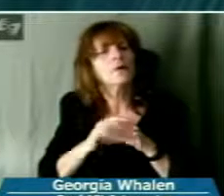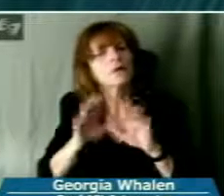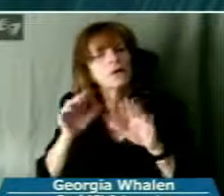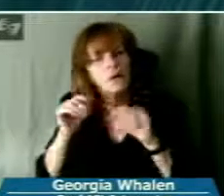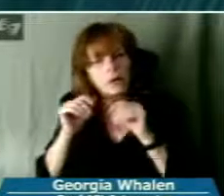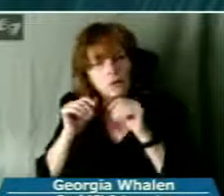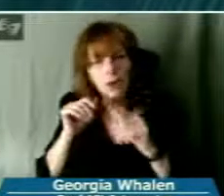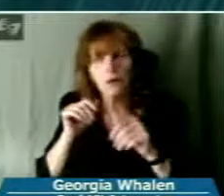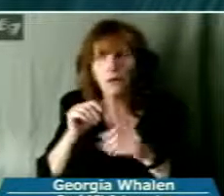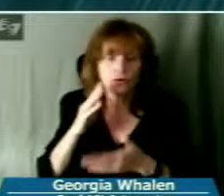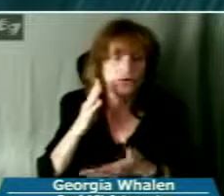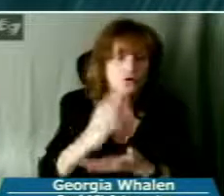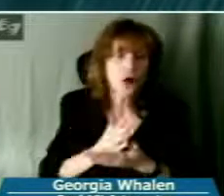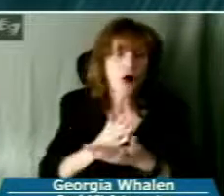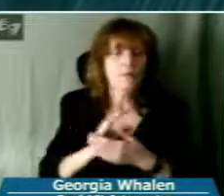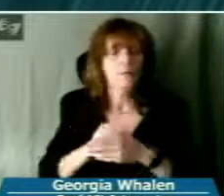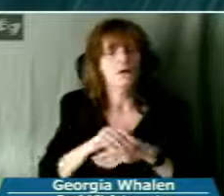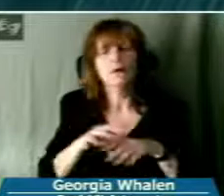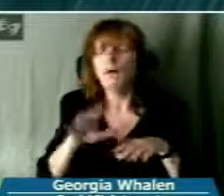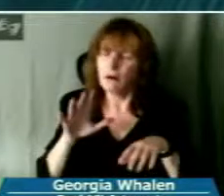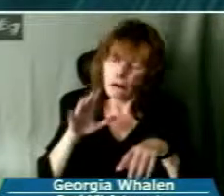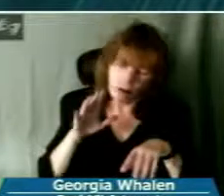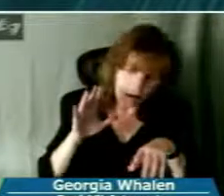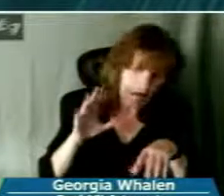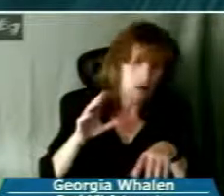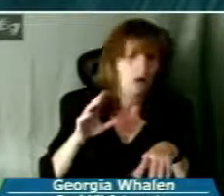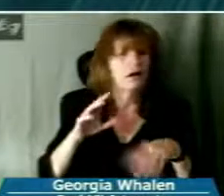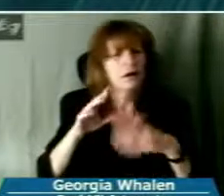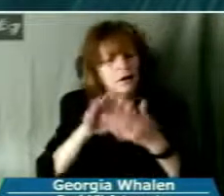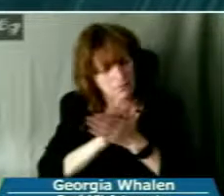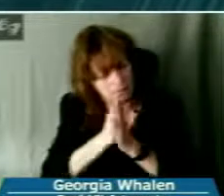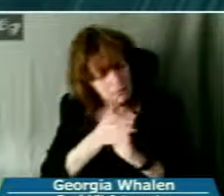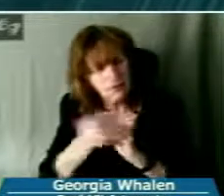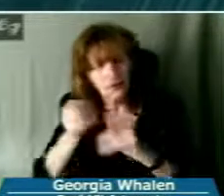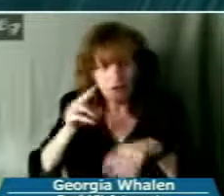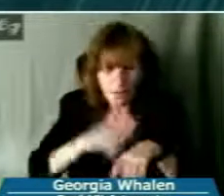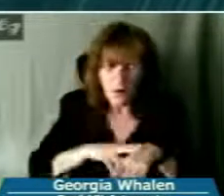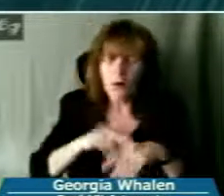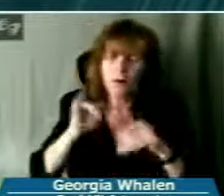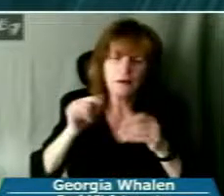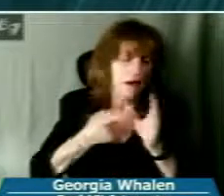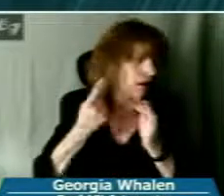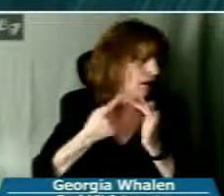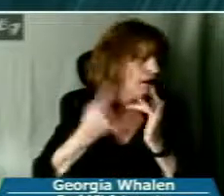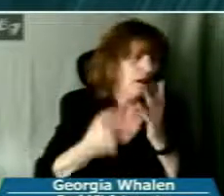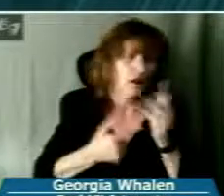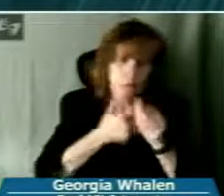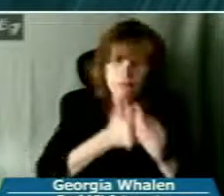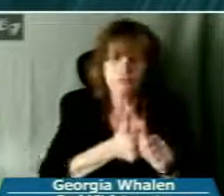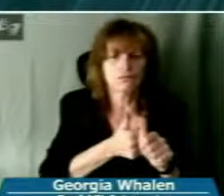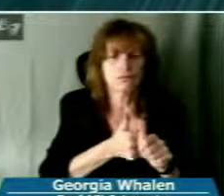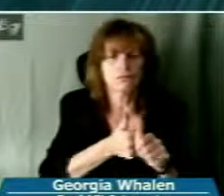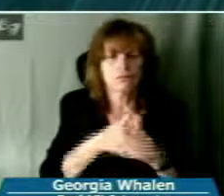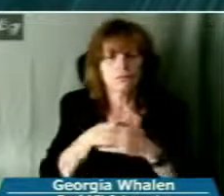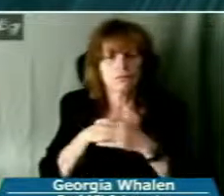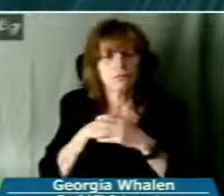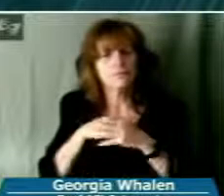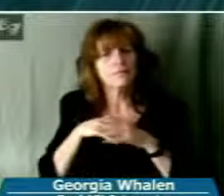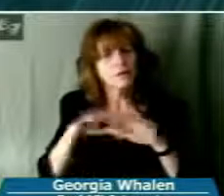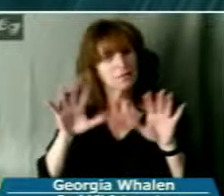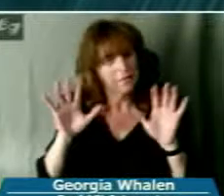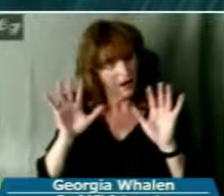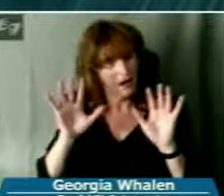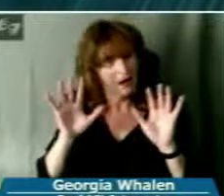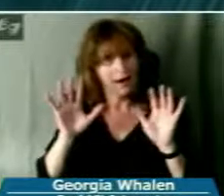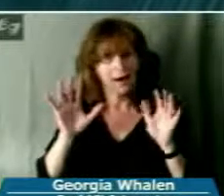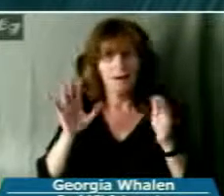don't forget about the hand washing and all the other public health requirements that are out there. But through all of that, try and enjoy your